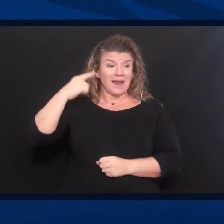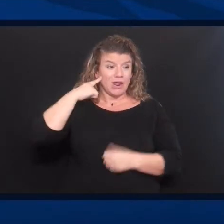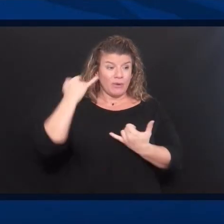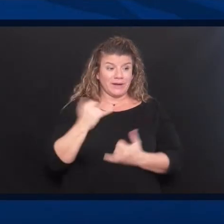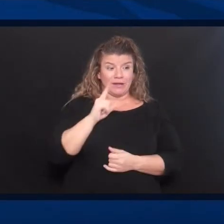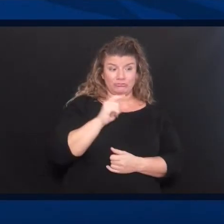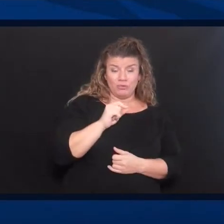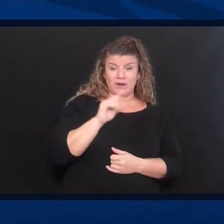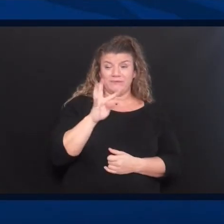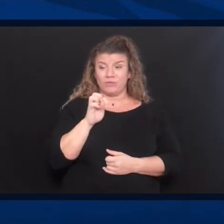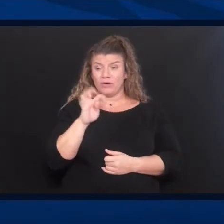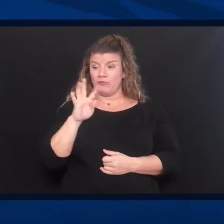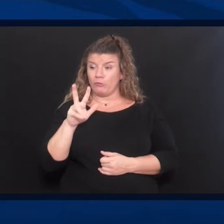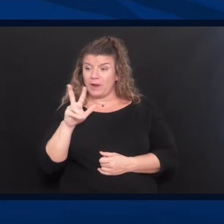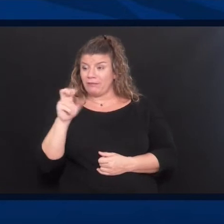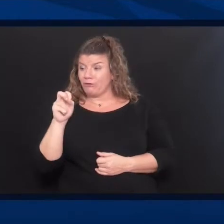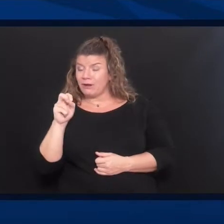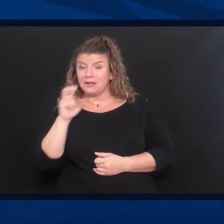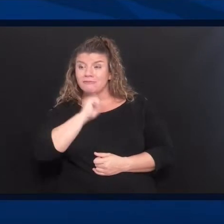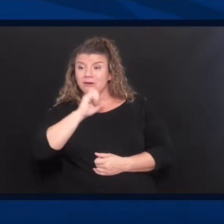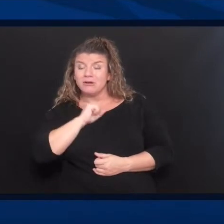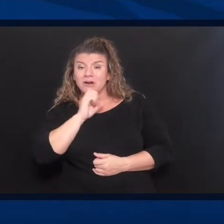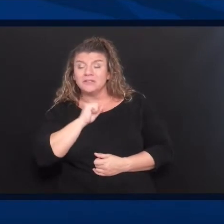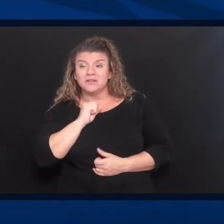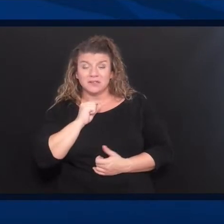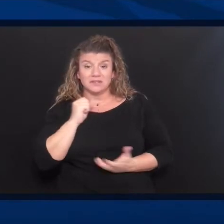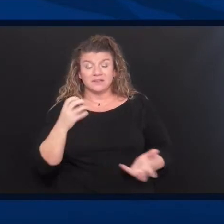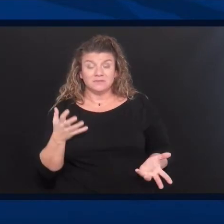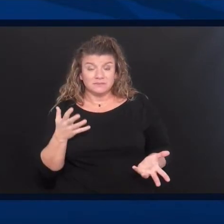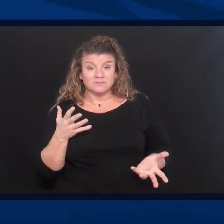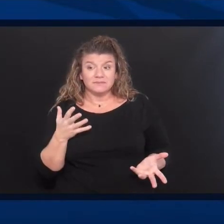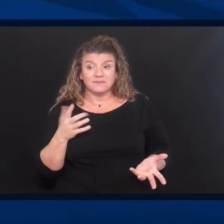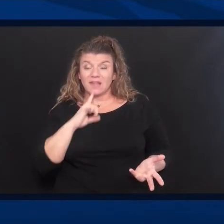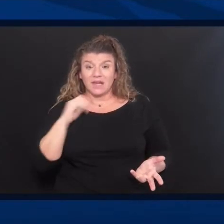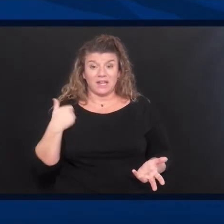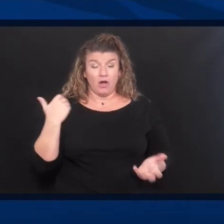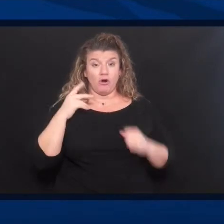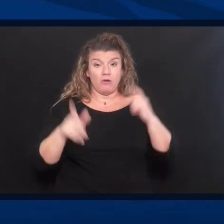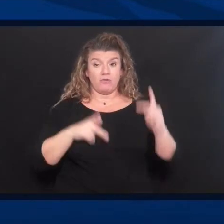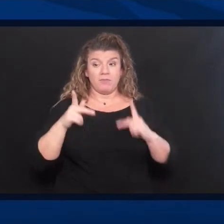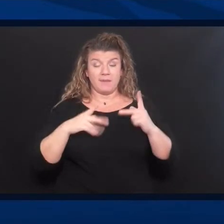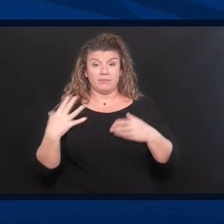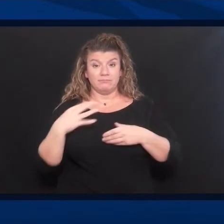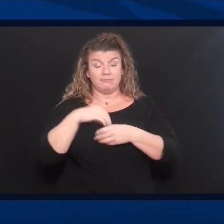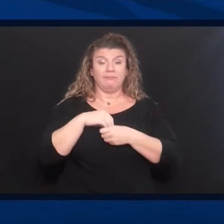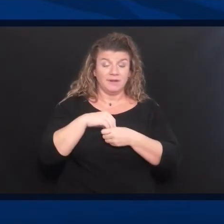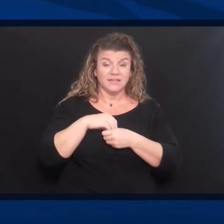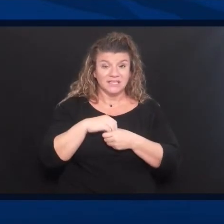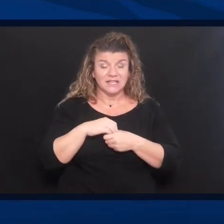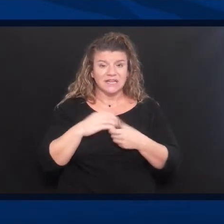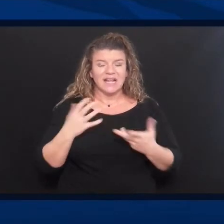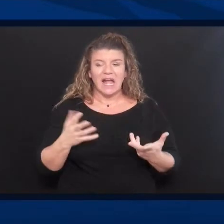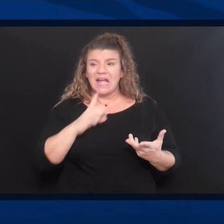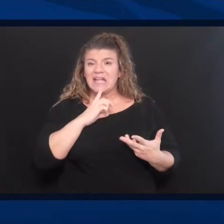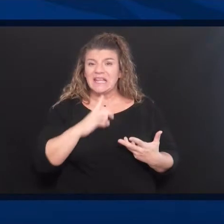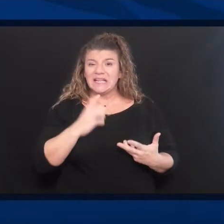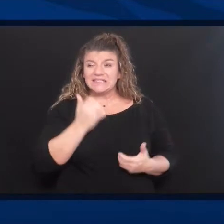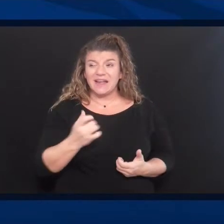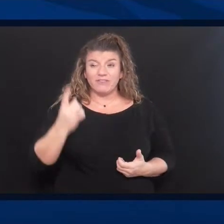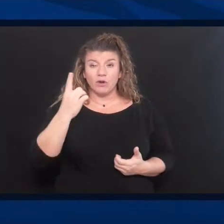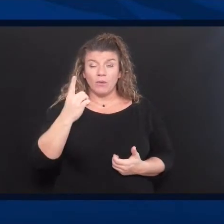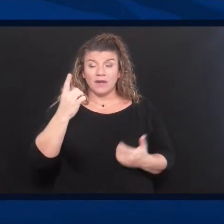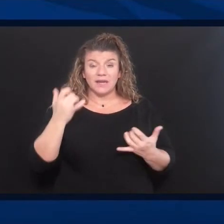40-year-old, 43-year-old, et cetera, those succumb to it today, and of course, younger people throughout the past several weeks. Is everybody